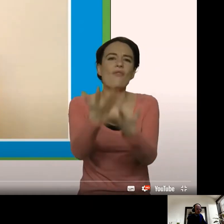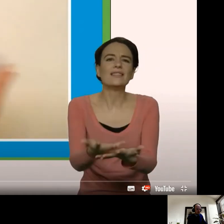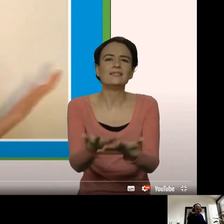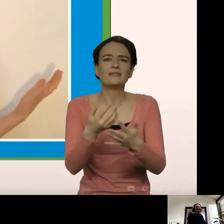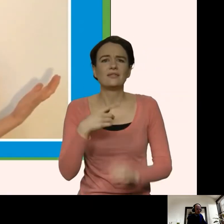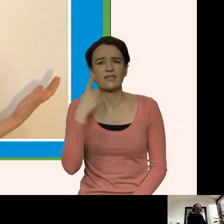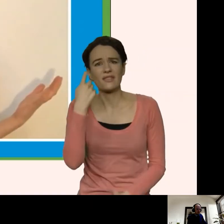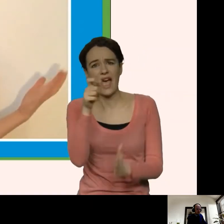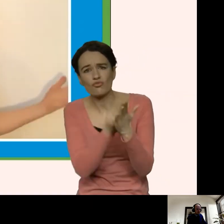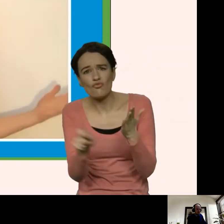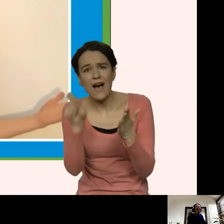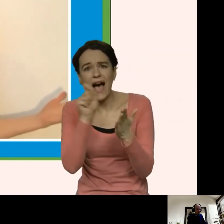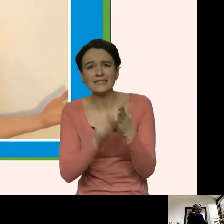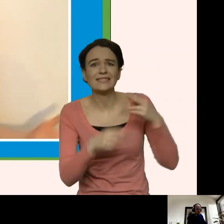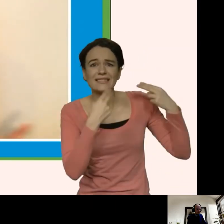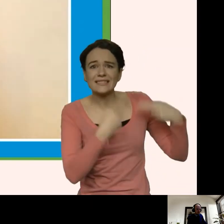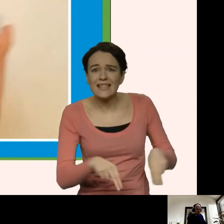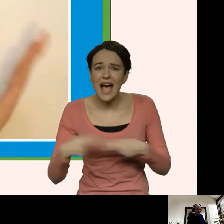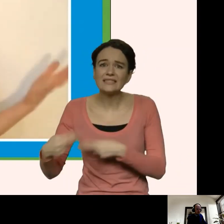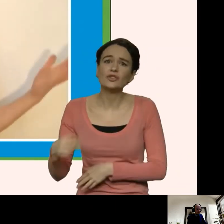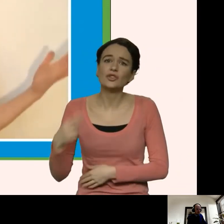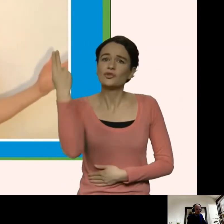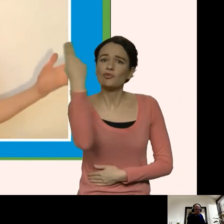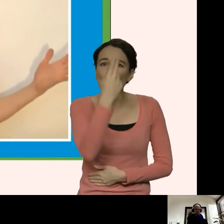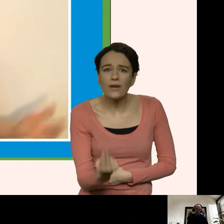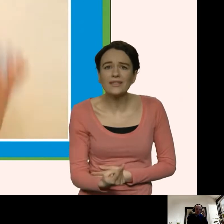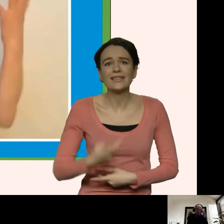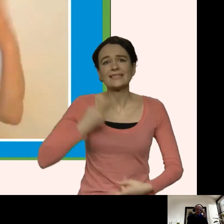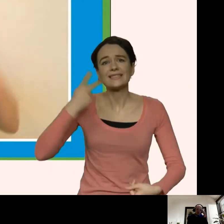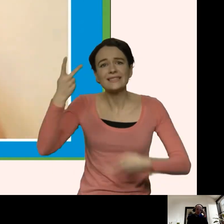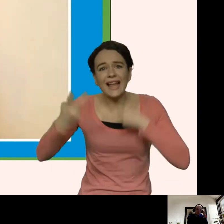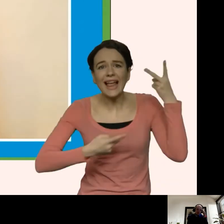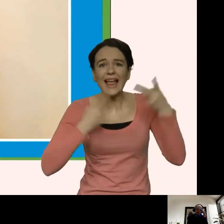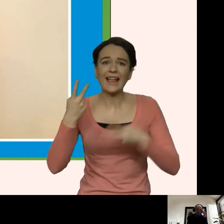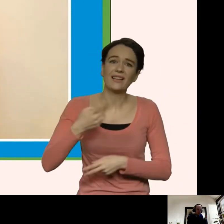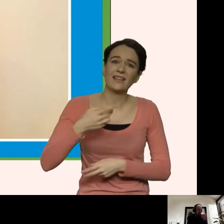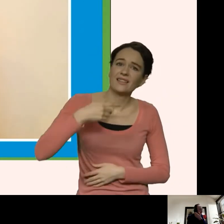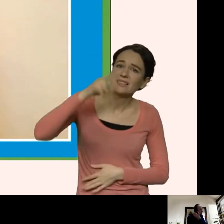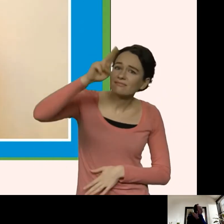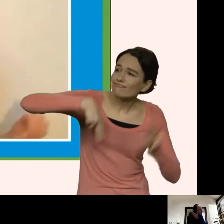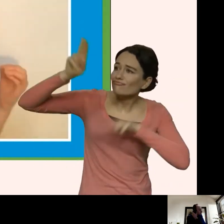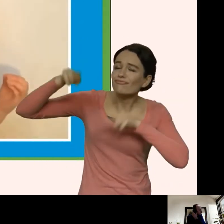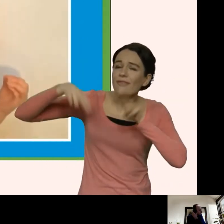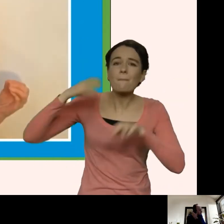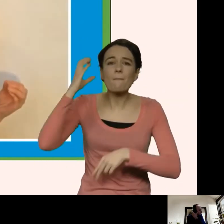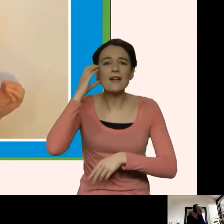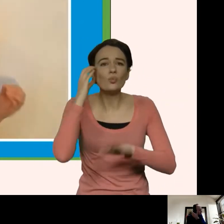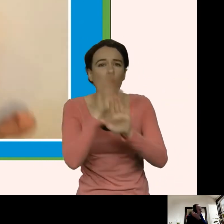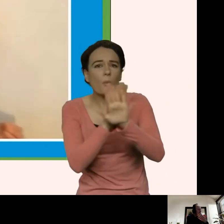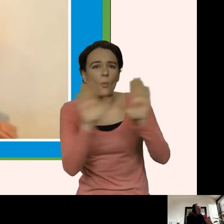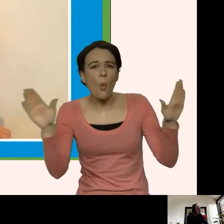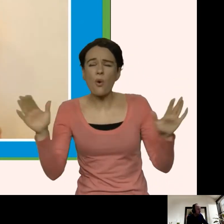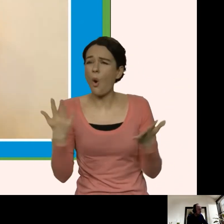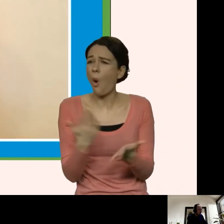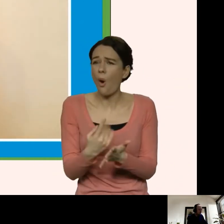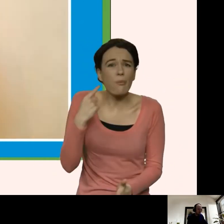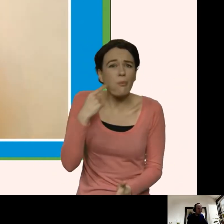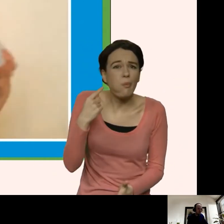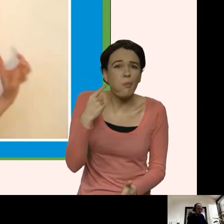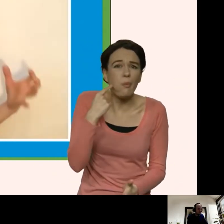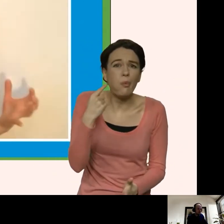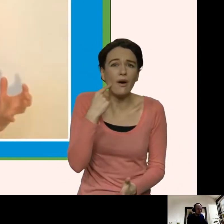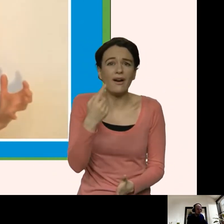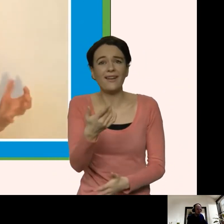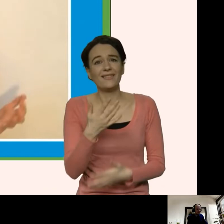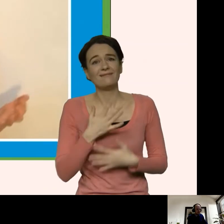be writing, dancing, drawing, singing, decorating your bedroom wall. But it might also be something simple like